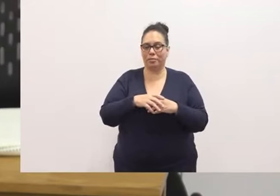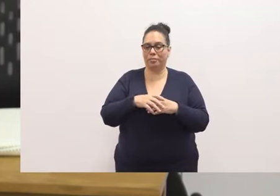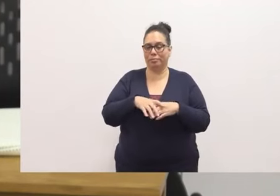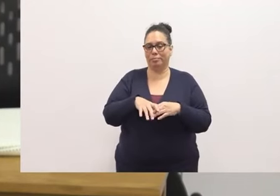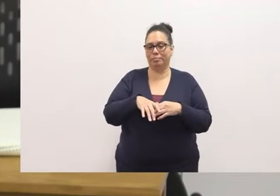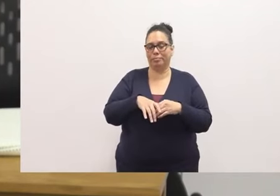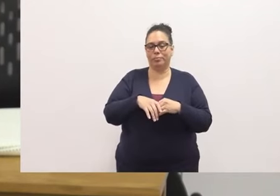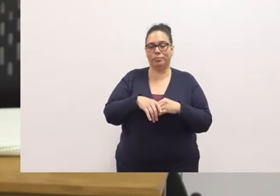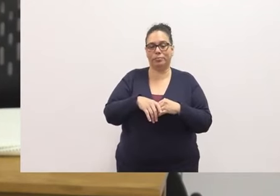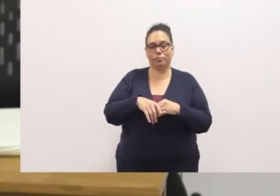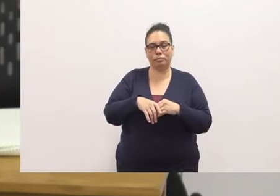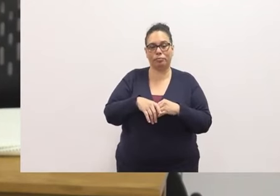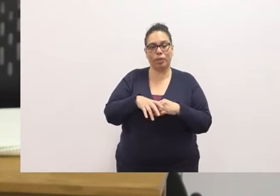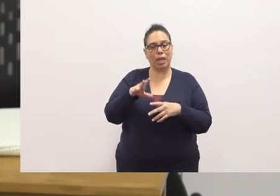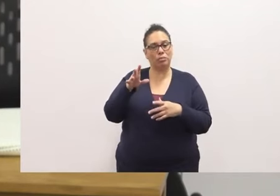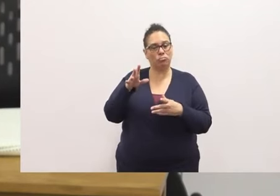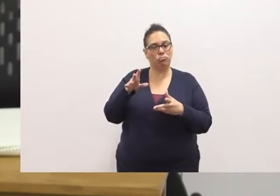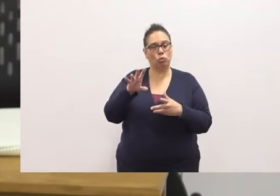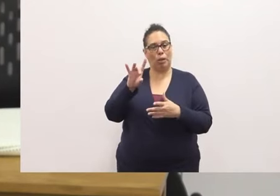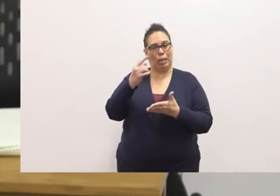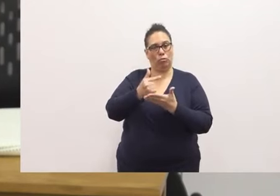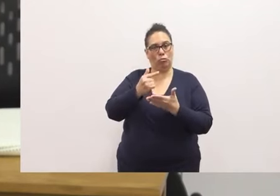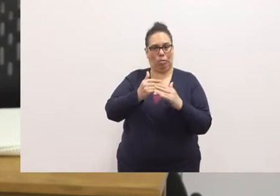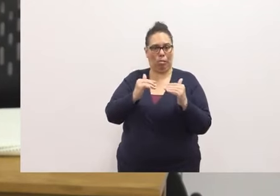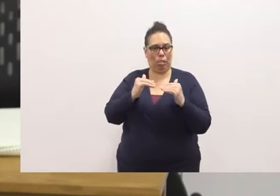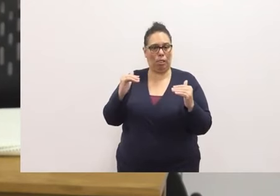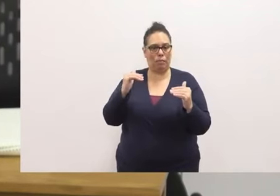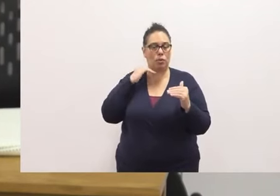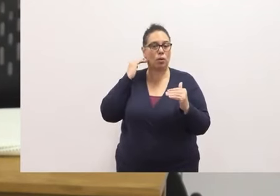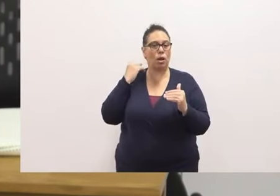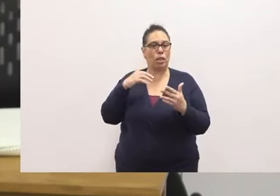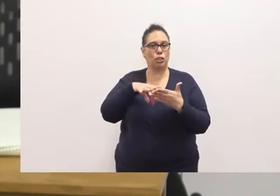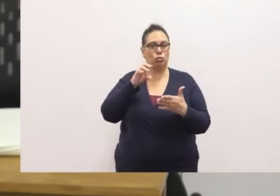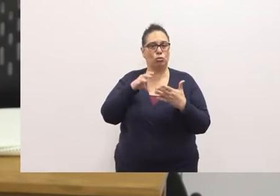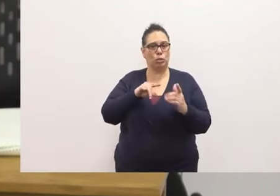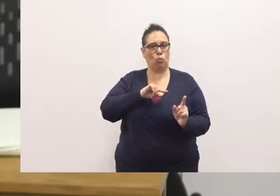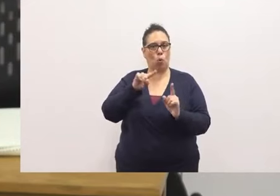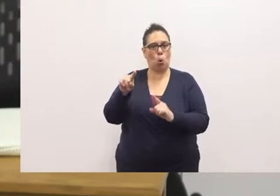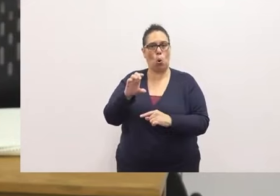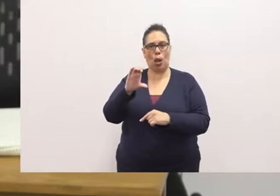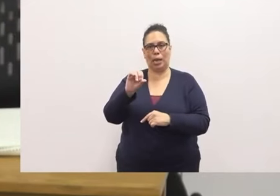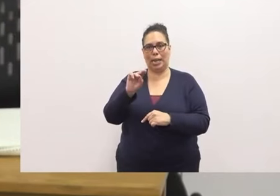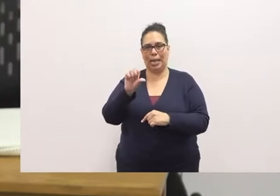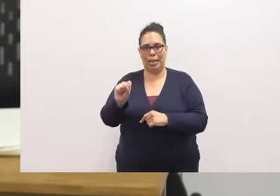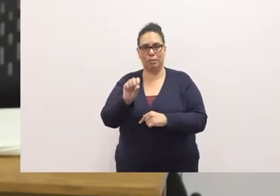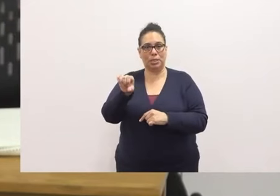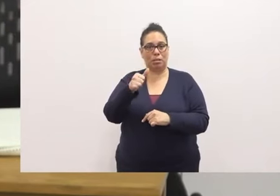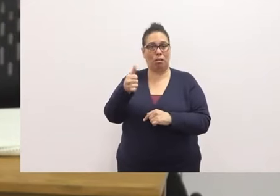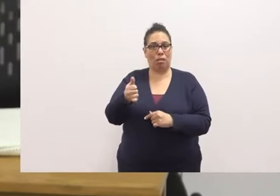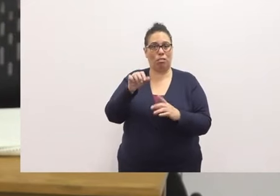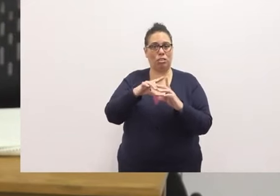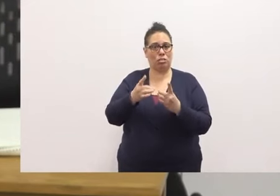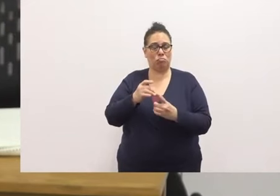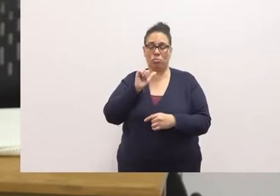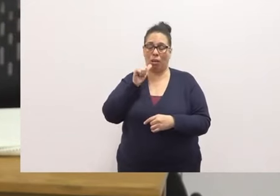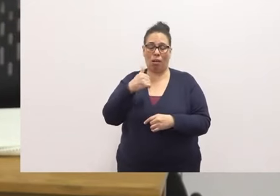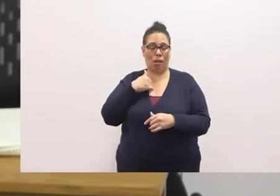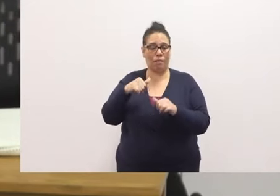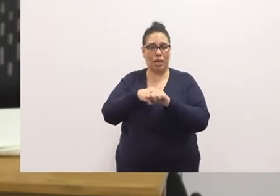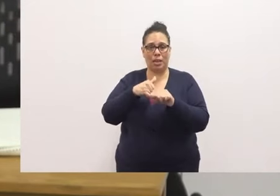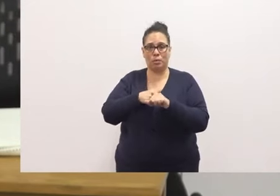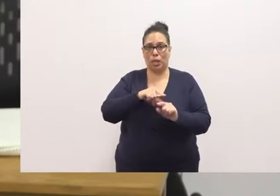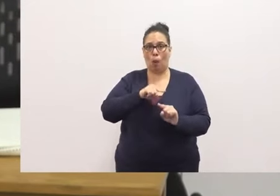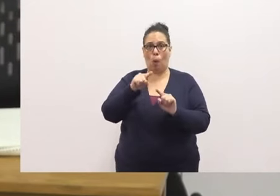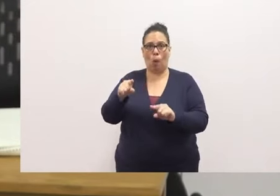in a rigorous classroom. It is at eighth grade level. We have students that go to CAMS from other districts that have not had algebra, right, and have to go to